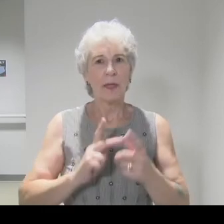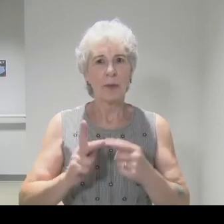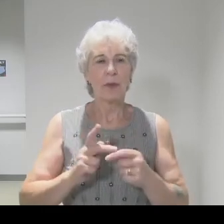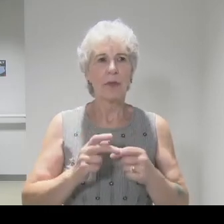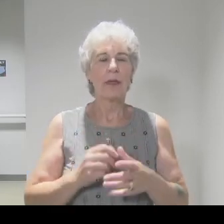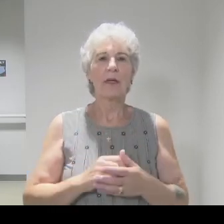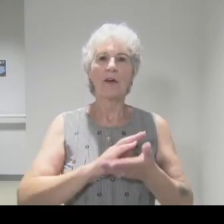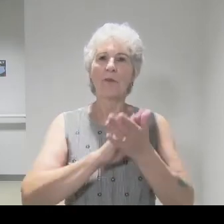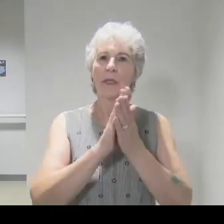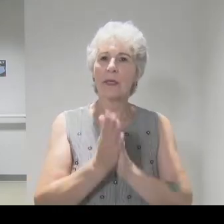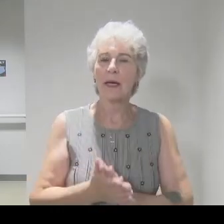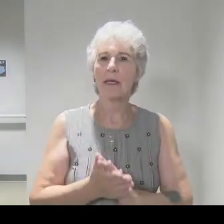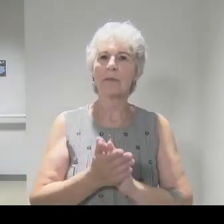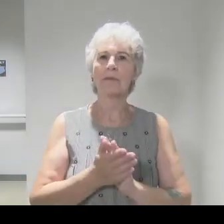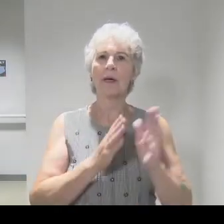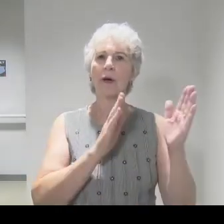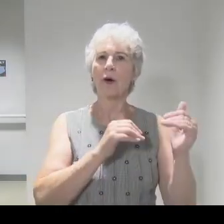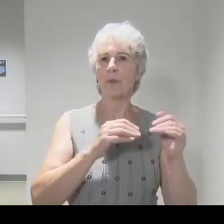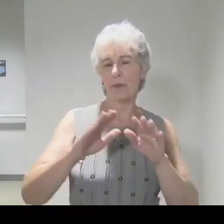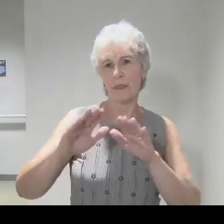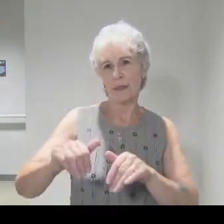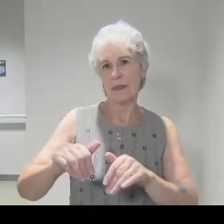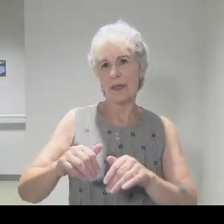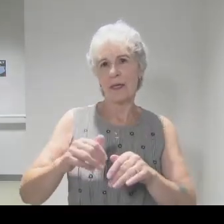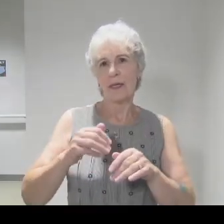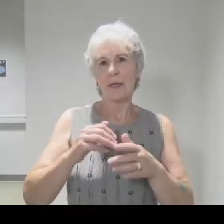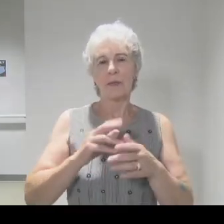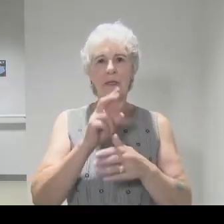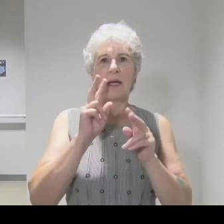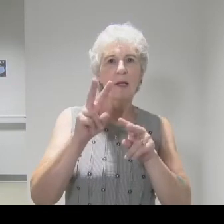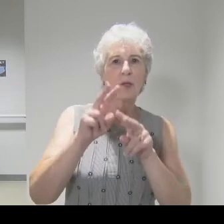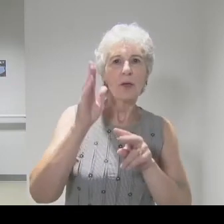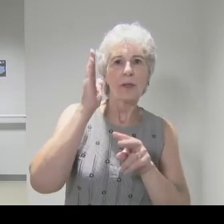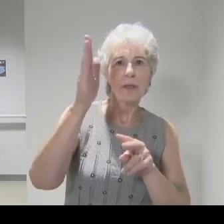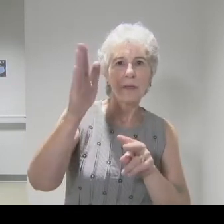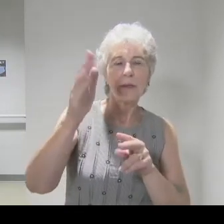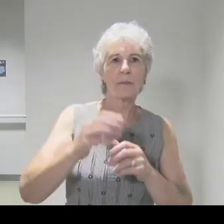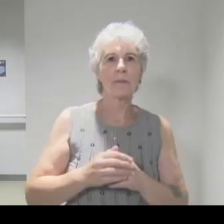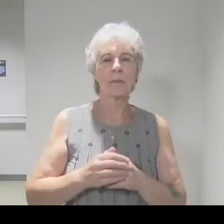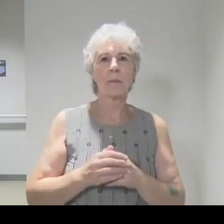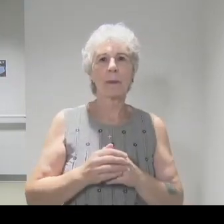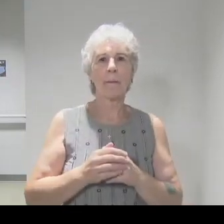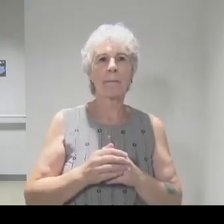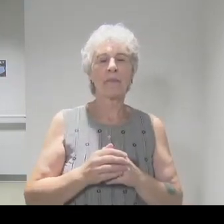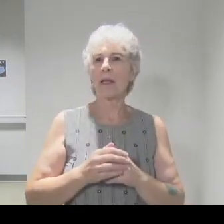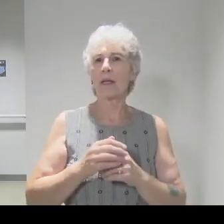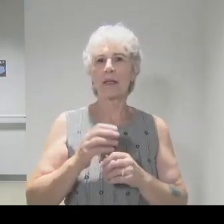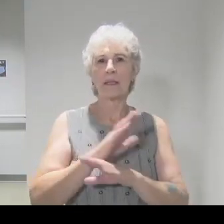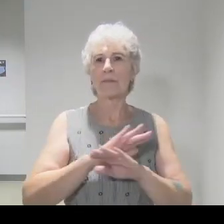lost the focus of what's on the horizon, and they look at their little life without keeping it in